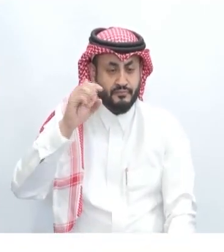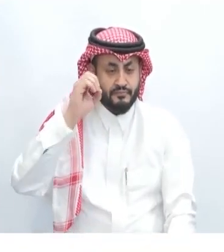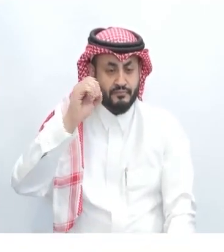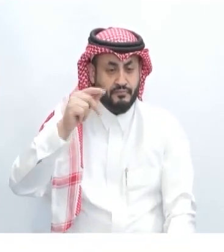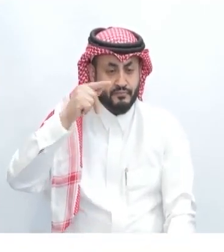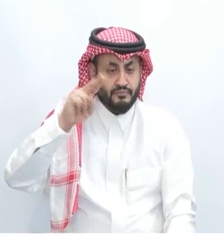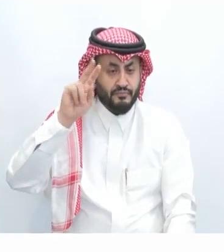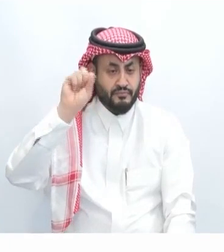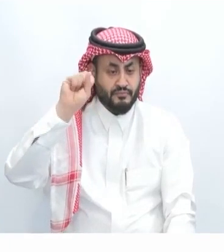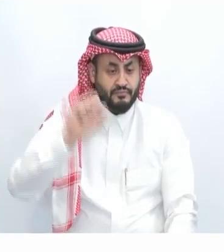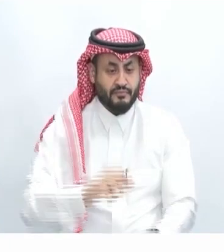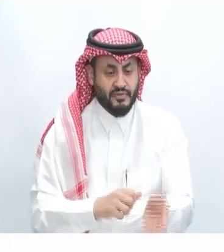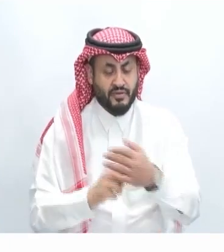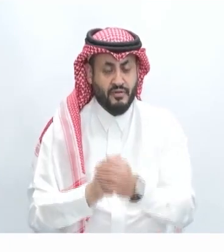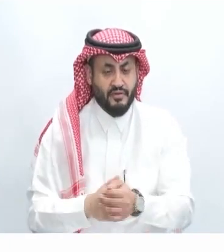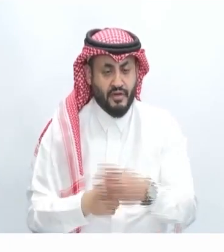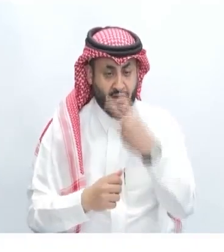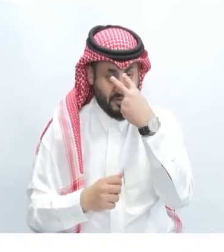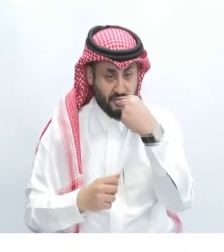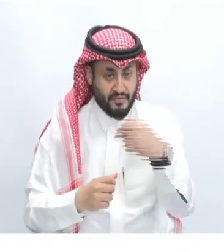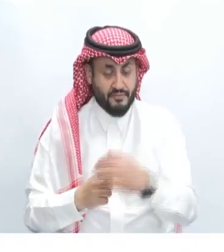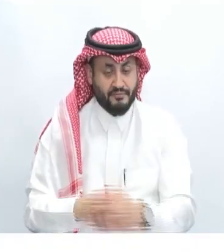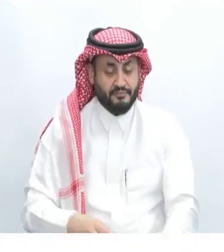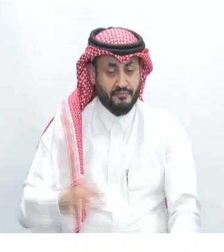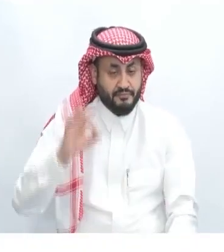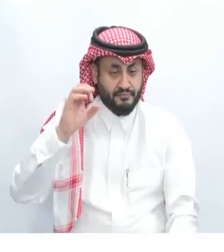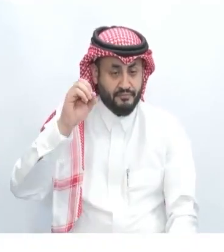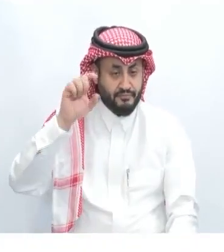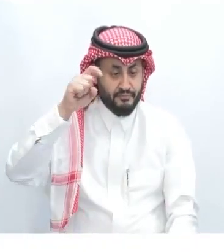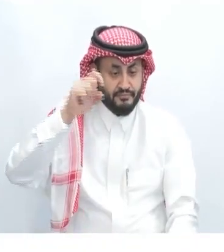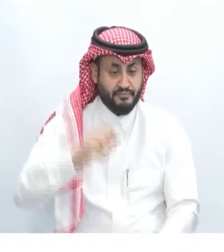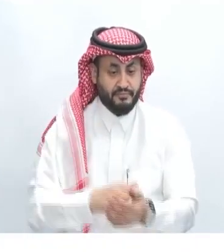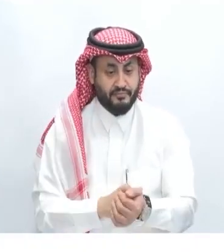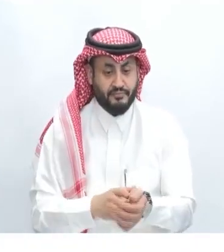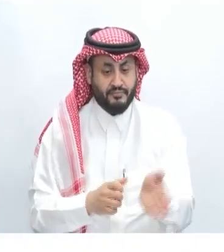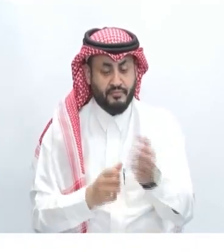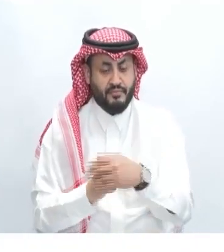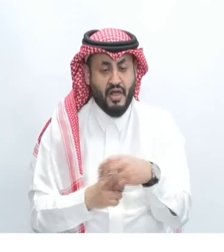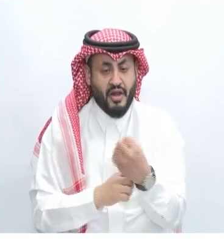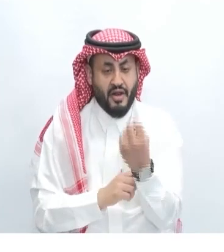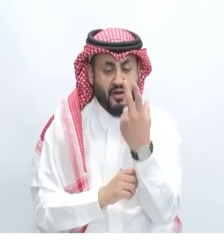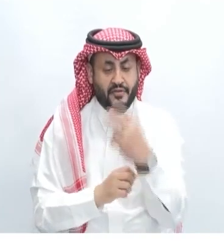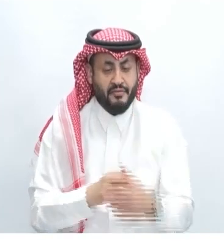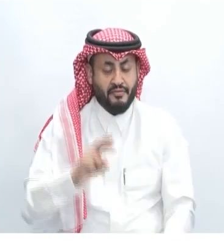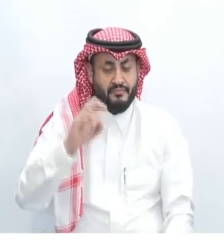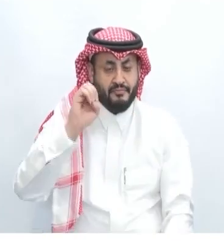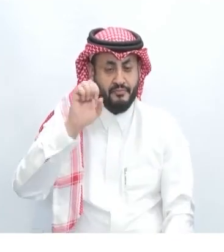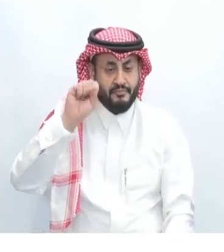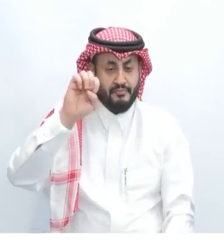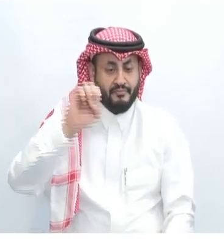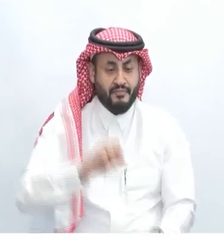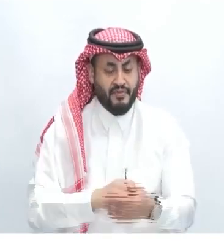The next one was fox, this animal, and rose, this plant, and finally